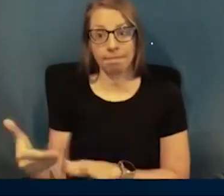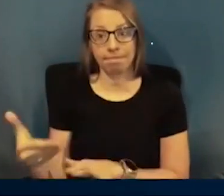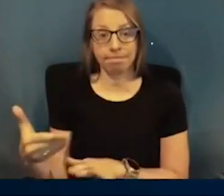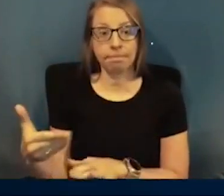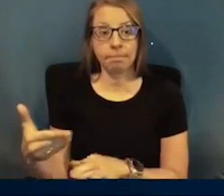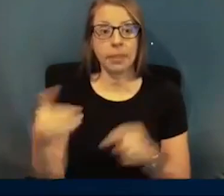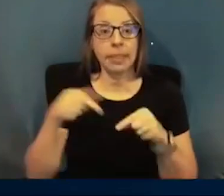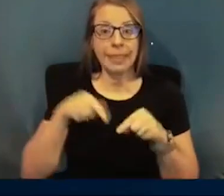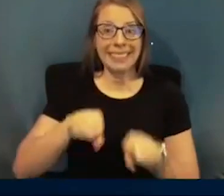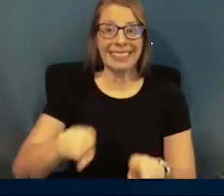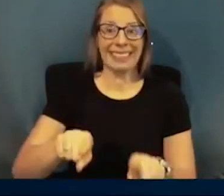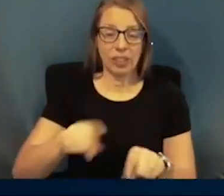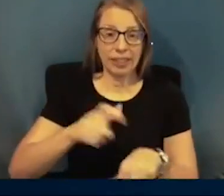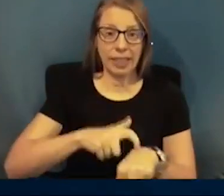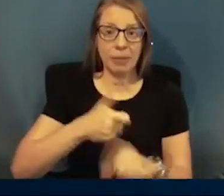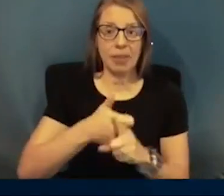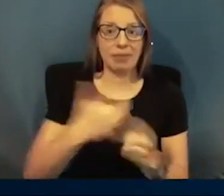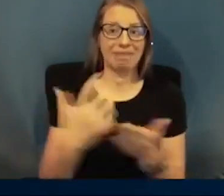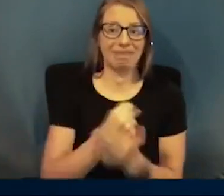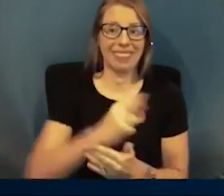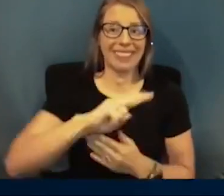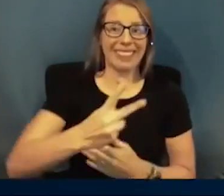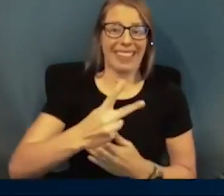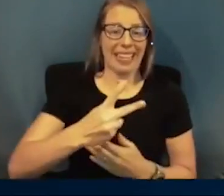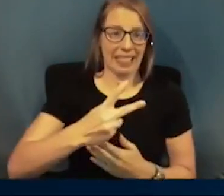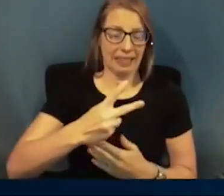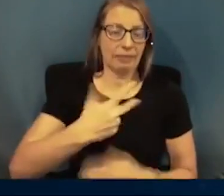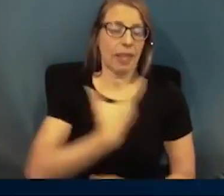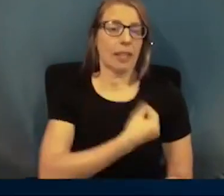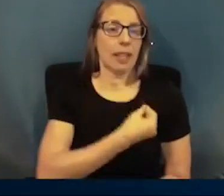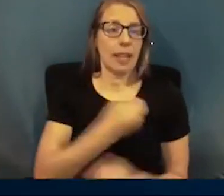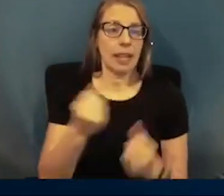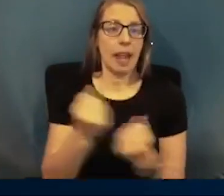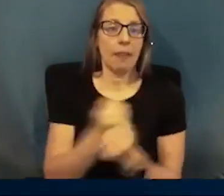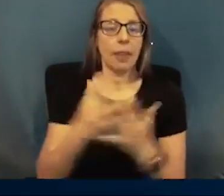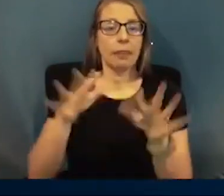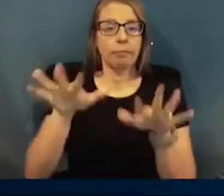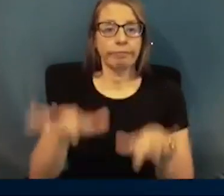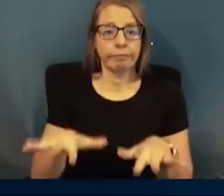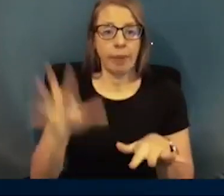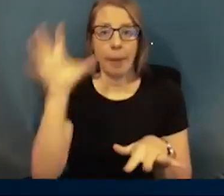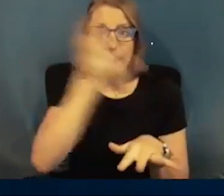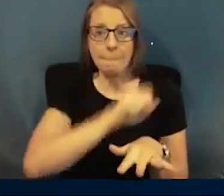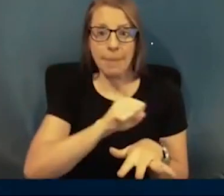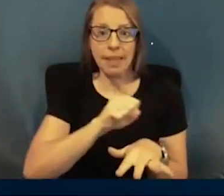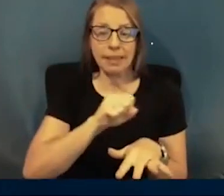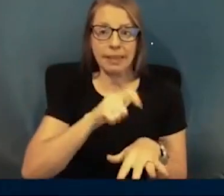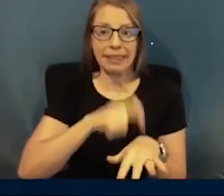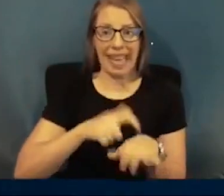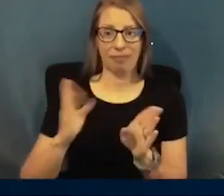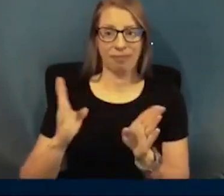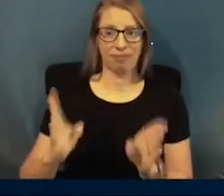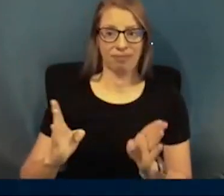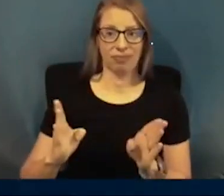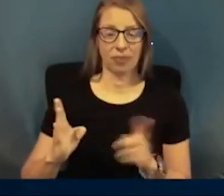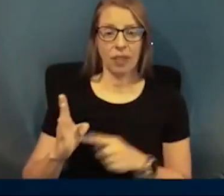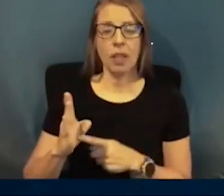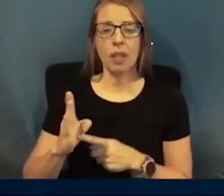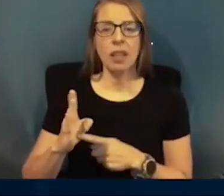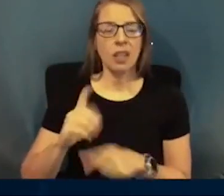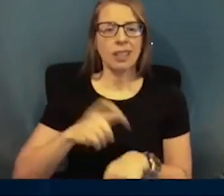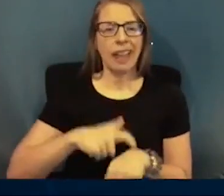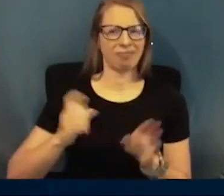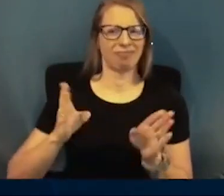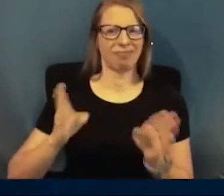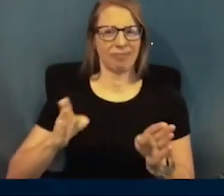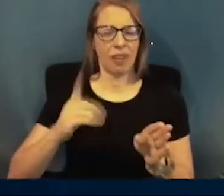get his second vaccine. By the time everything settled down, he missed his window. So let's talk about the window, because then another person said that